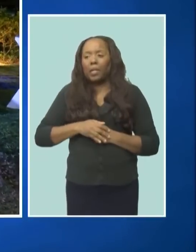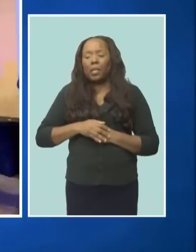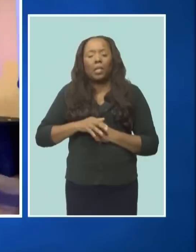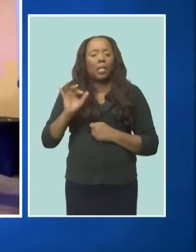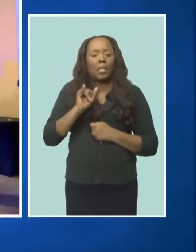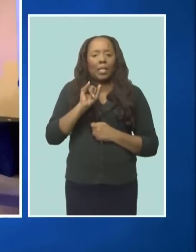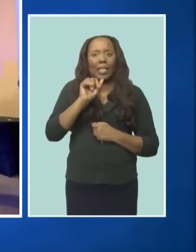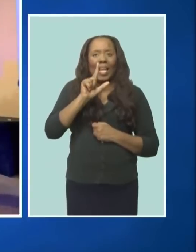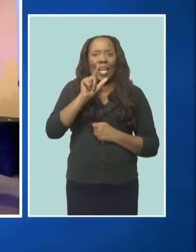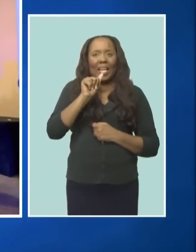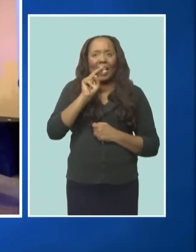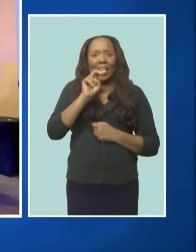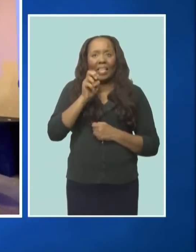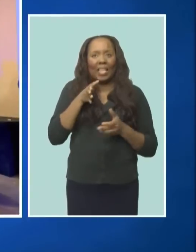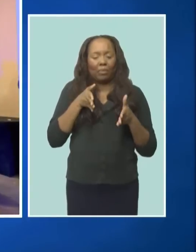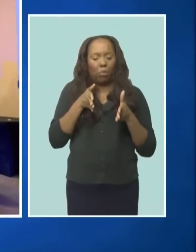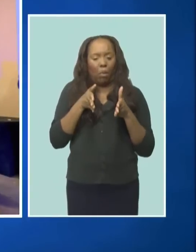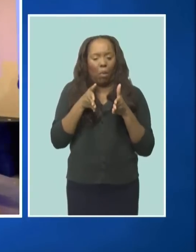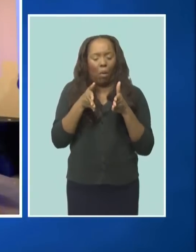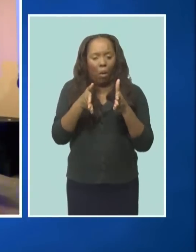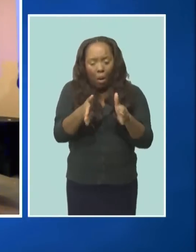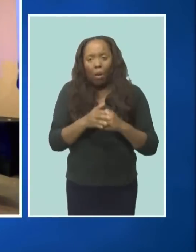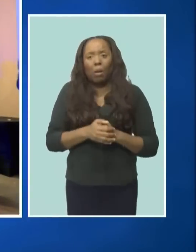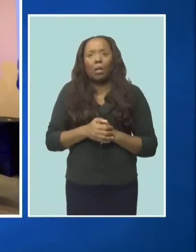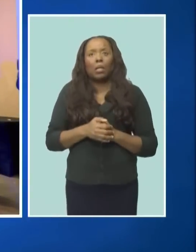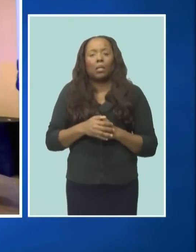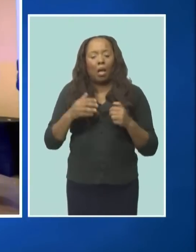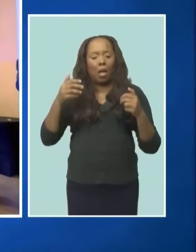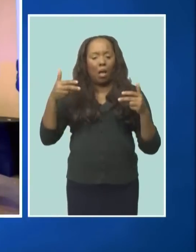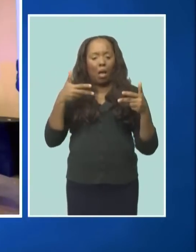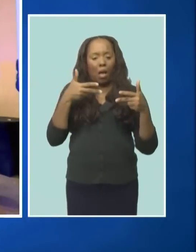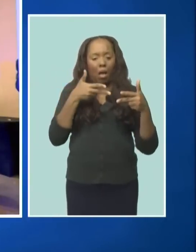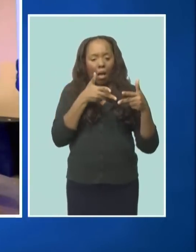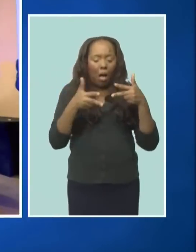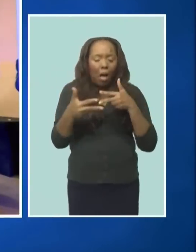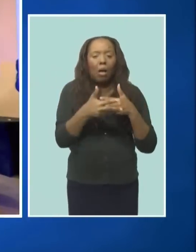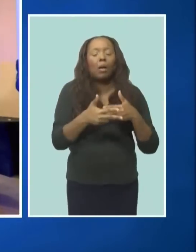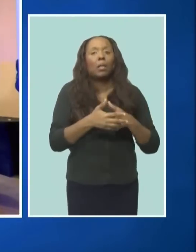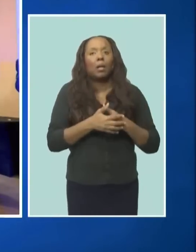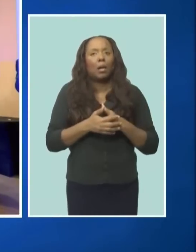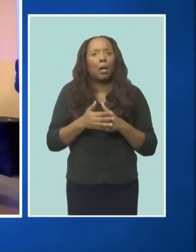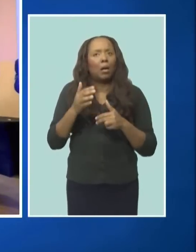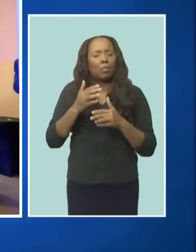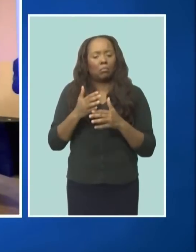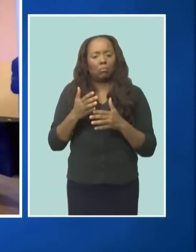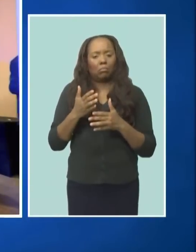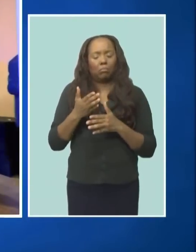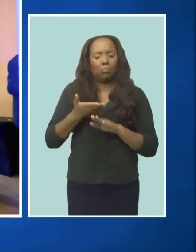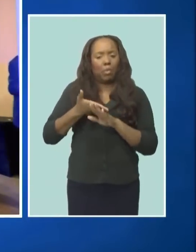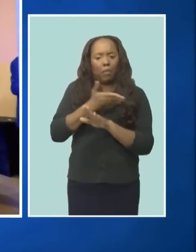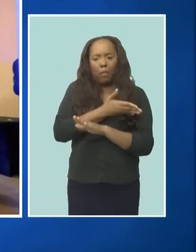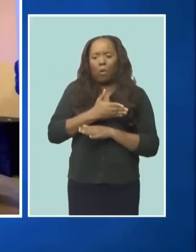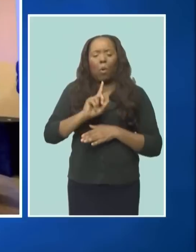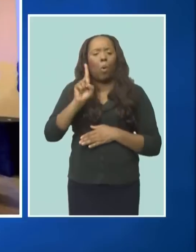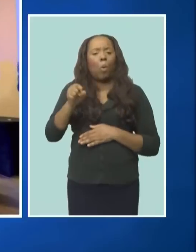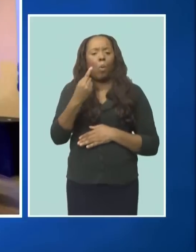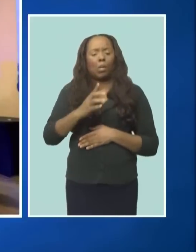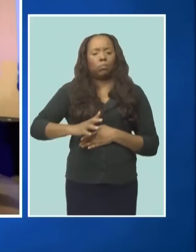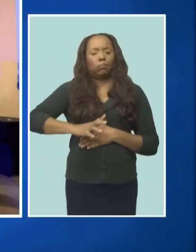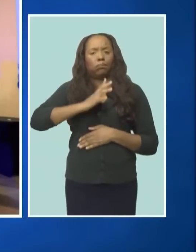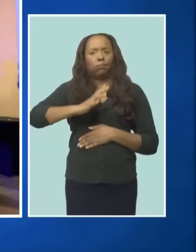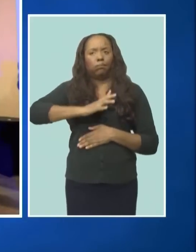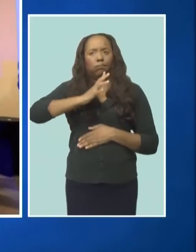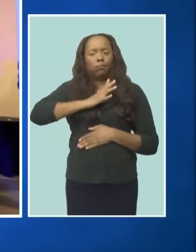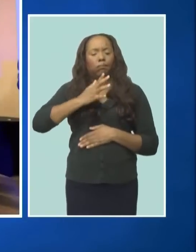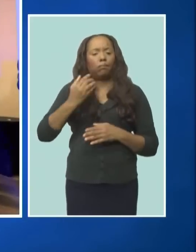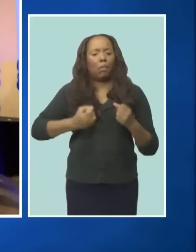assist, blind spot detection, forward collision avoidance and rear collision avoidance. Those things now, especially in the hybrid or the green mobility space, those things